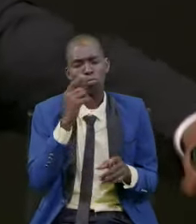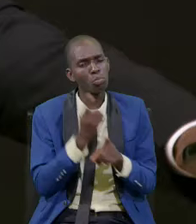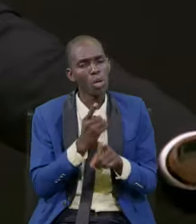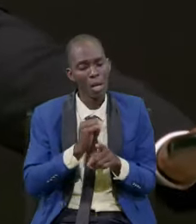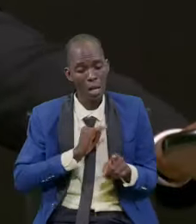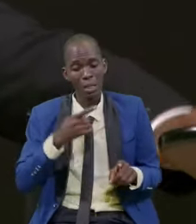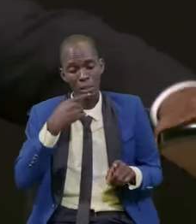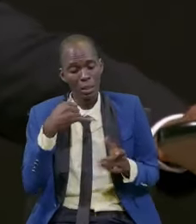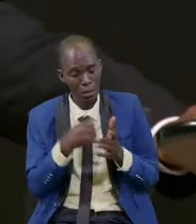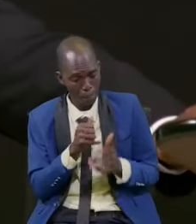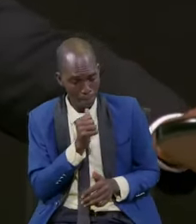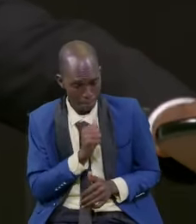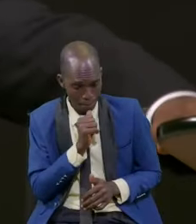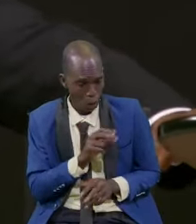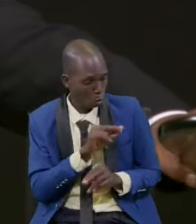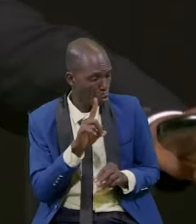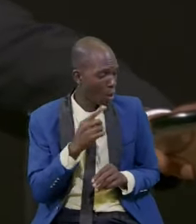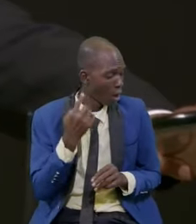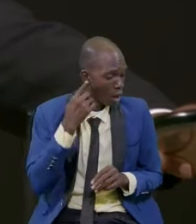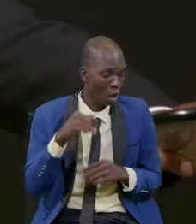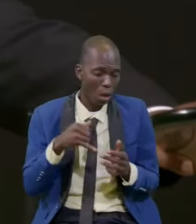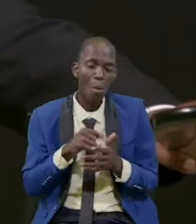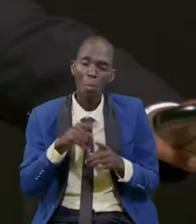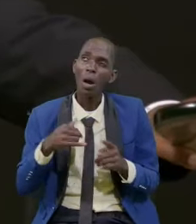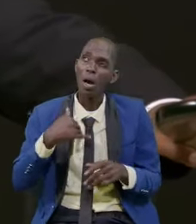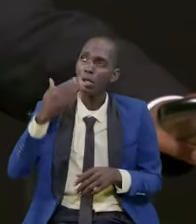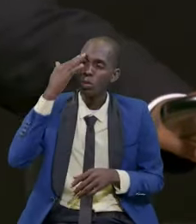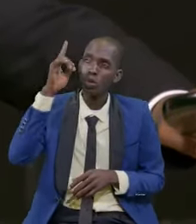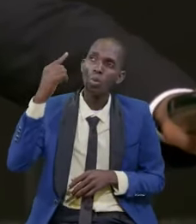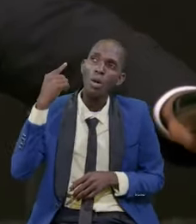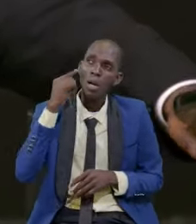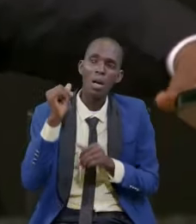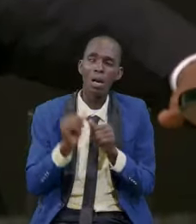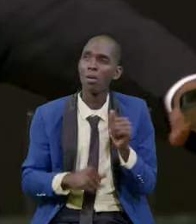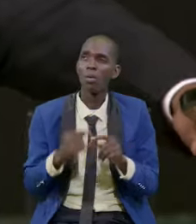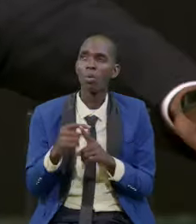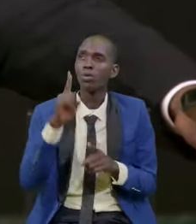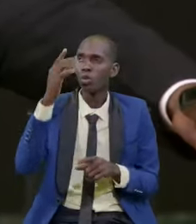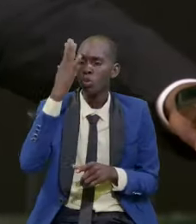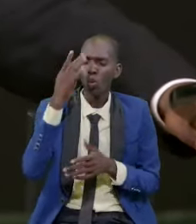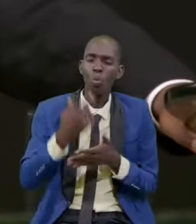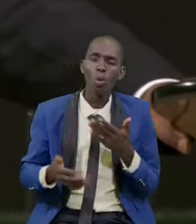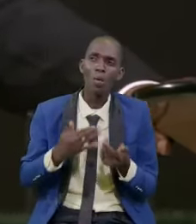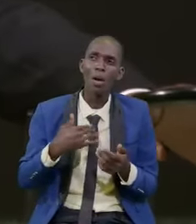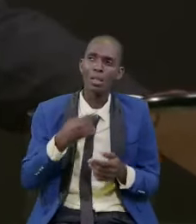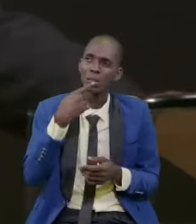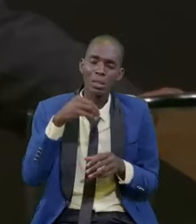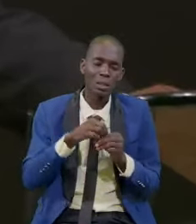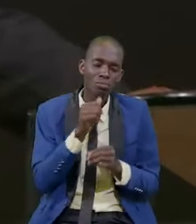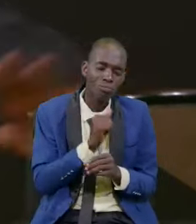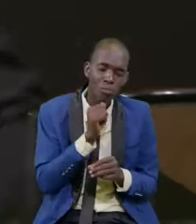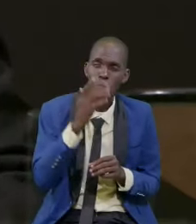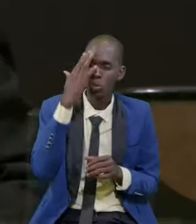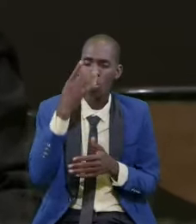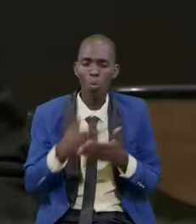but I know that you are the a listener to every conversation. You know what I say, you know what I do, you know what I